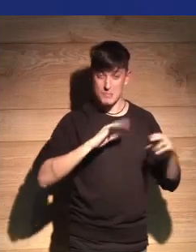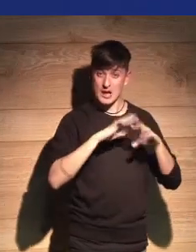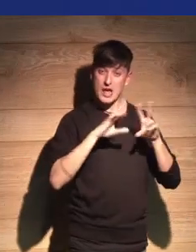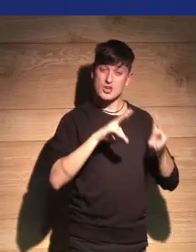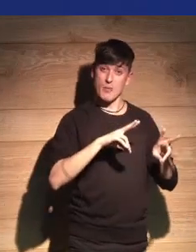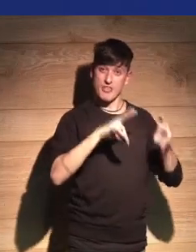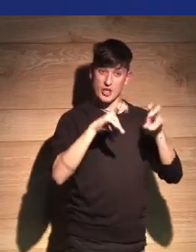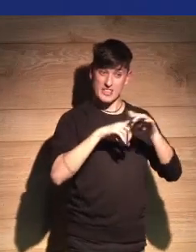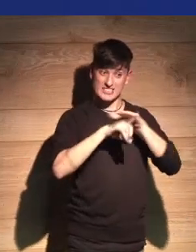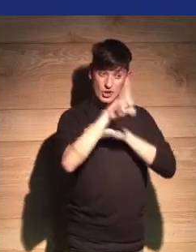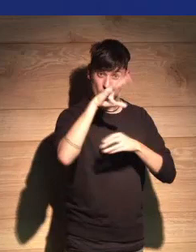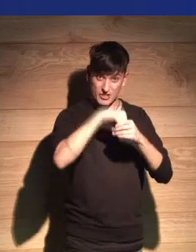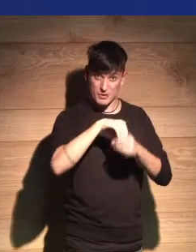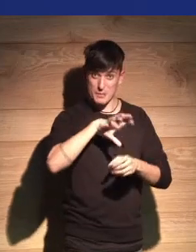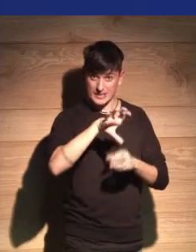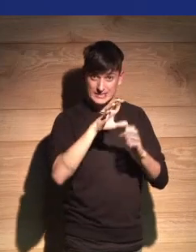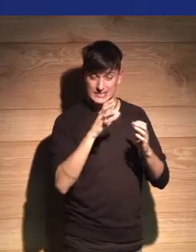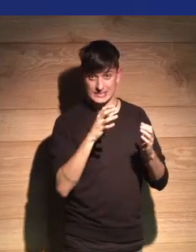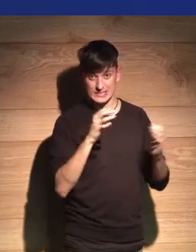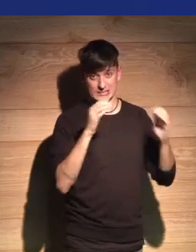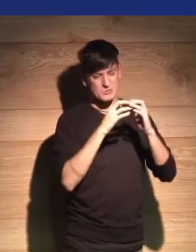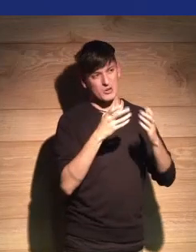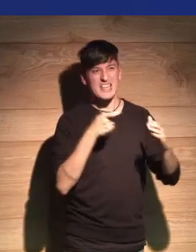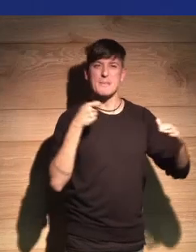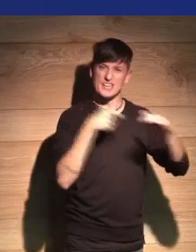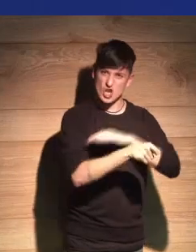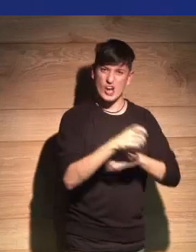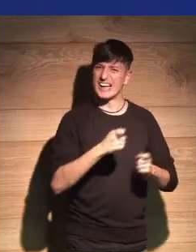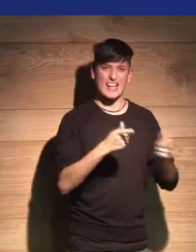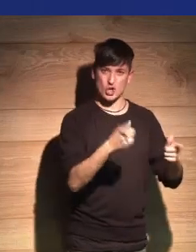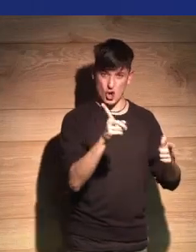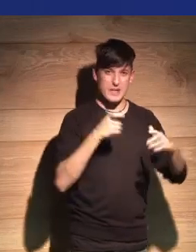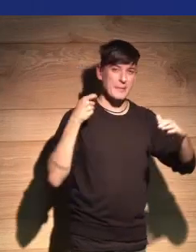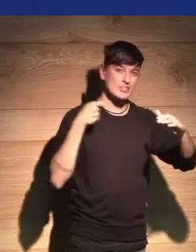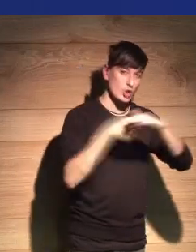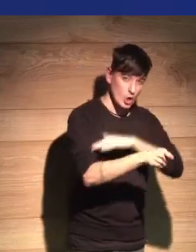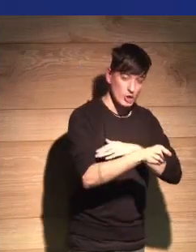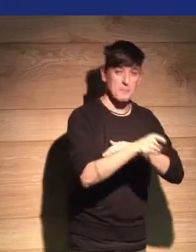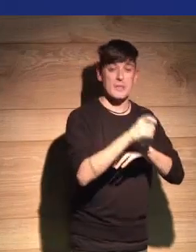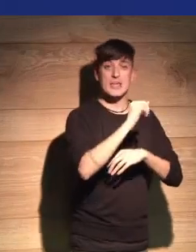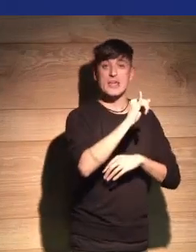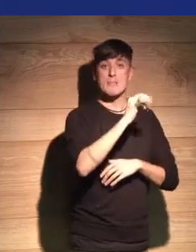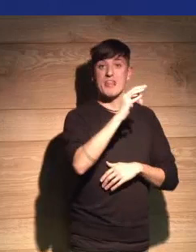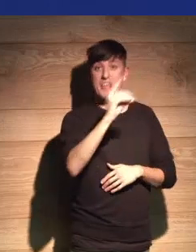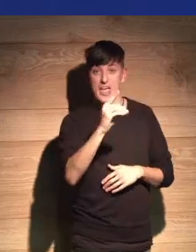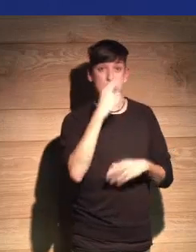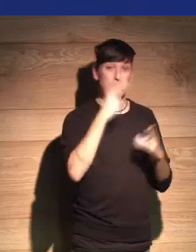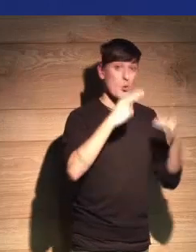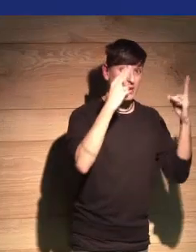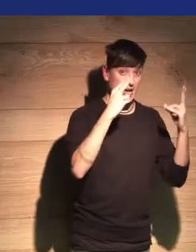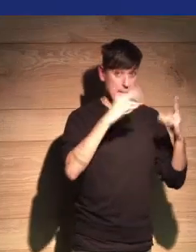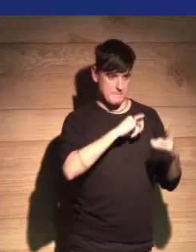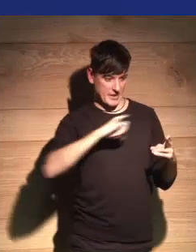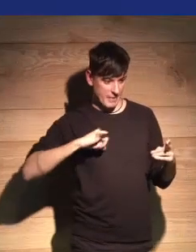and private expenditure. It's not expenditure, it's investment in research